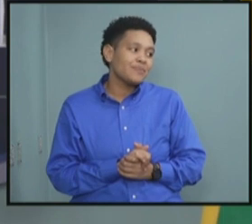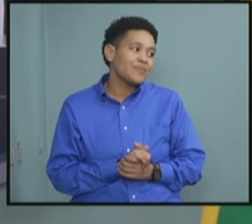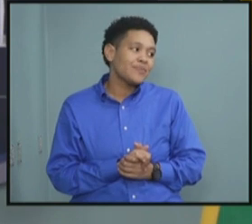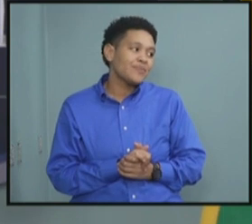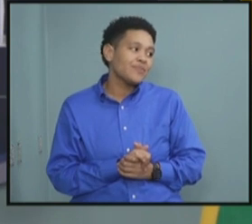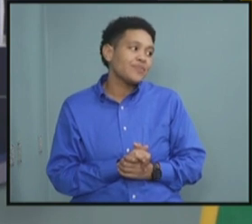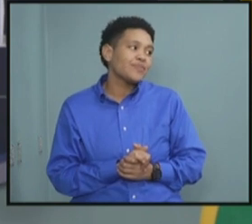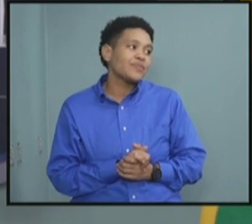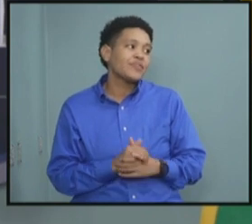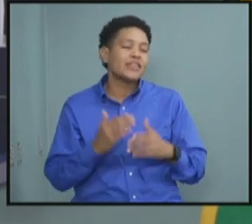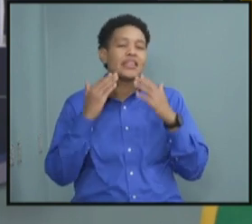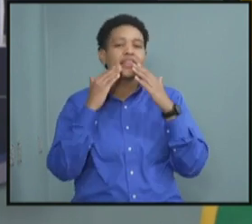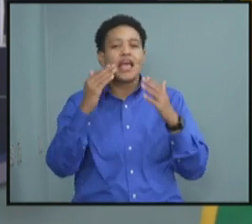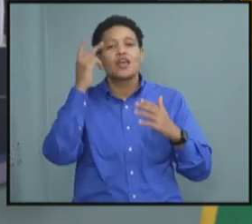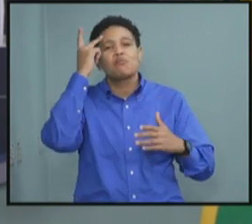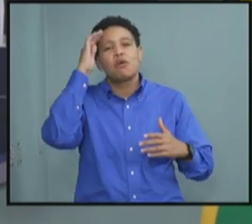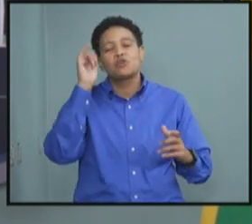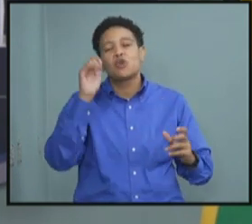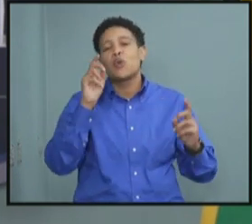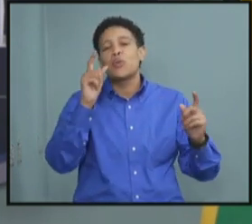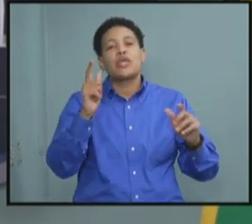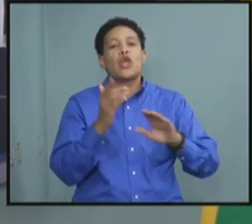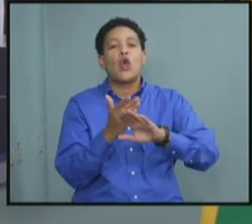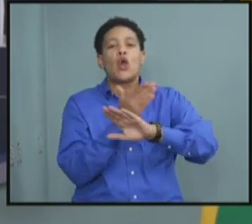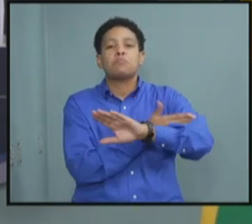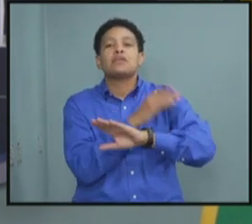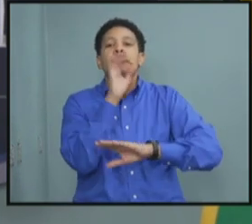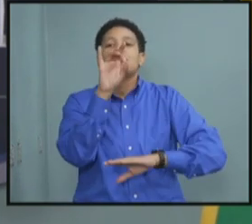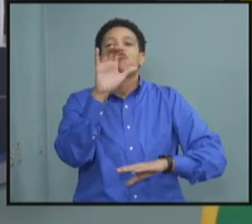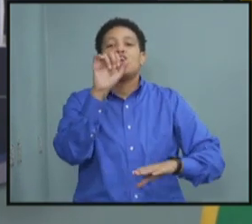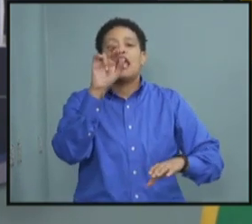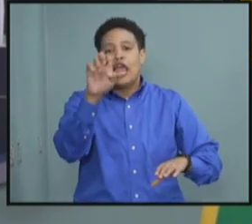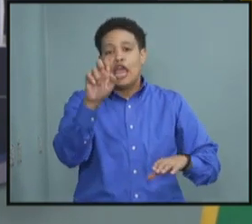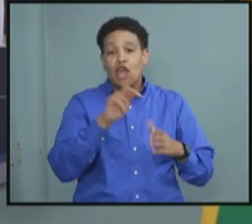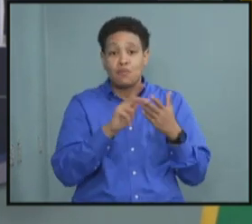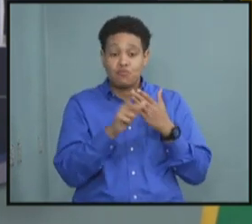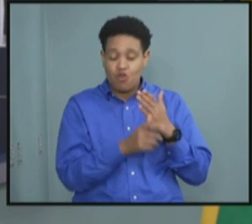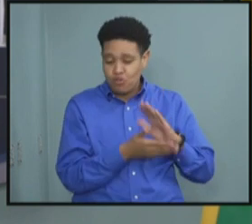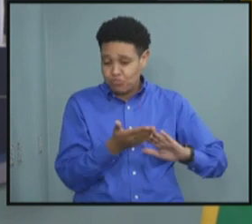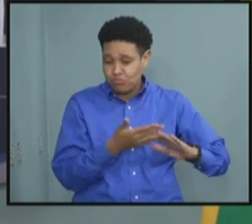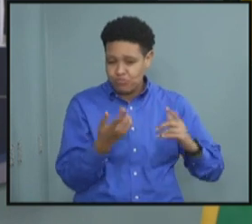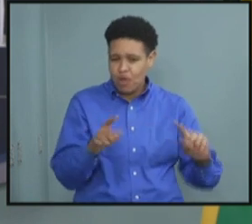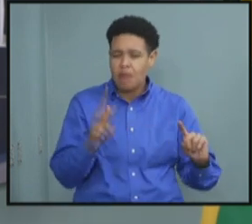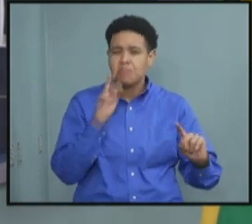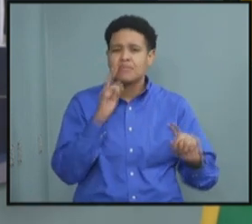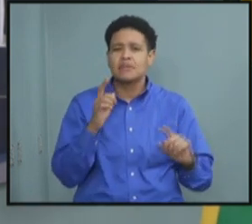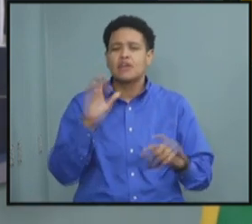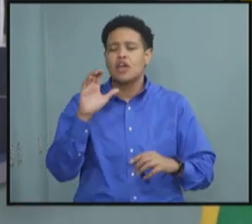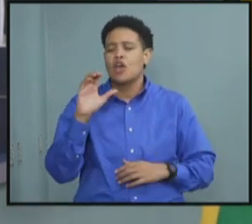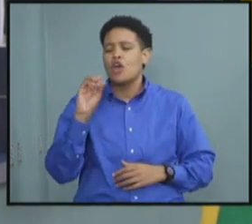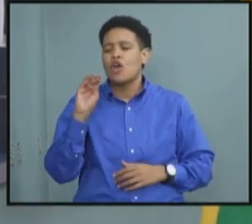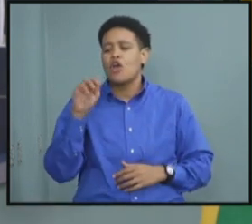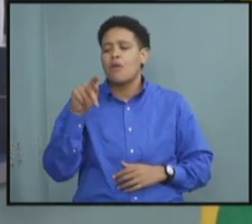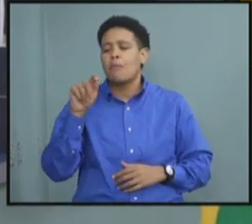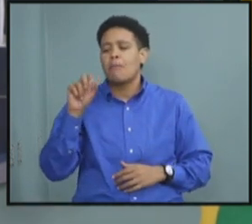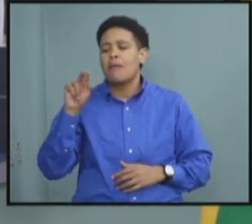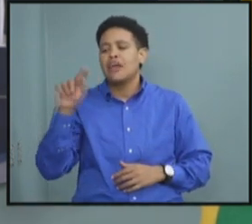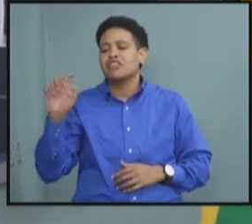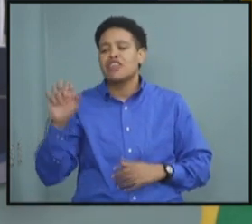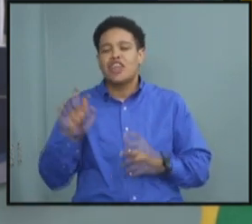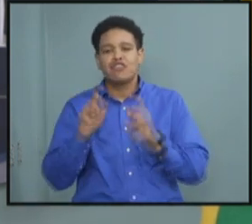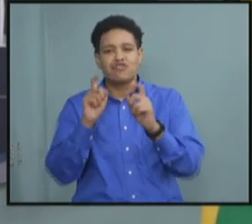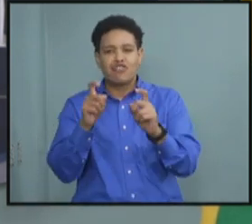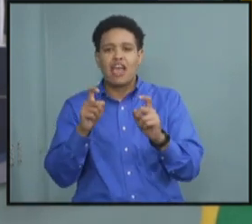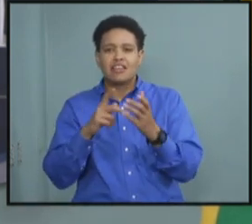Minister. Just a quick update on the CARE program. The compassionate grant component of the program,